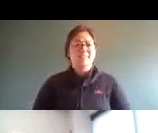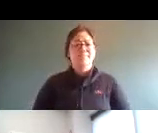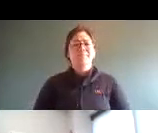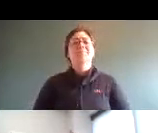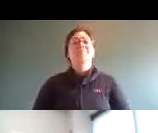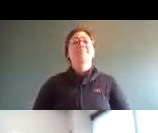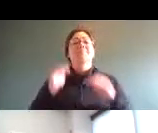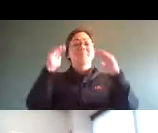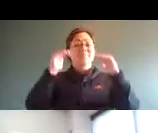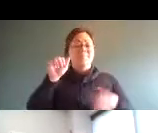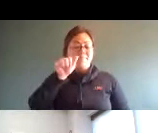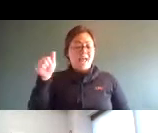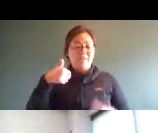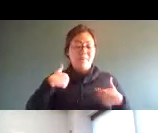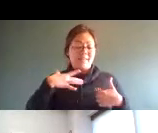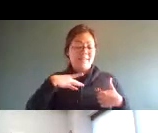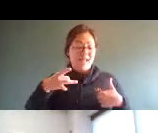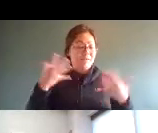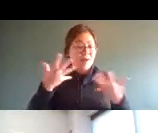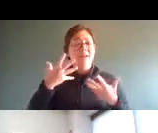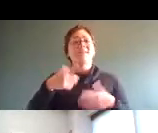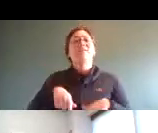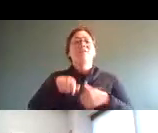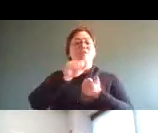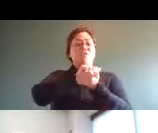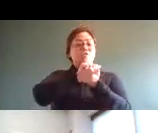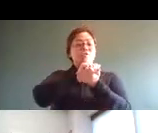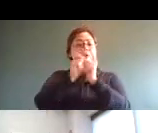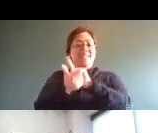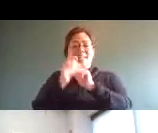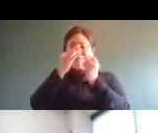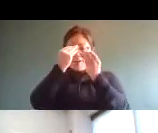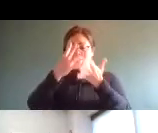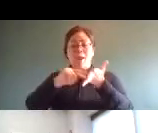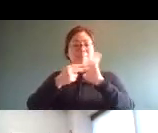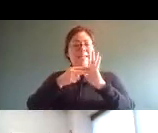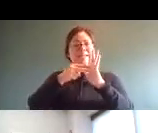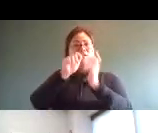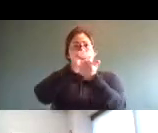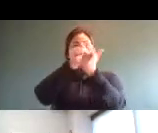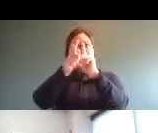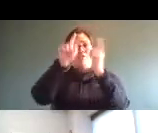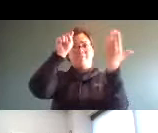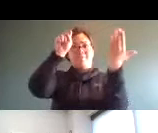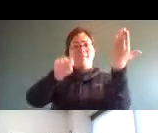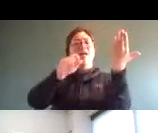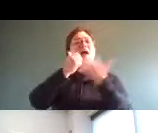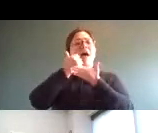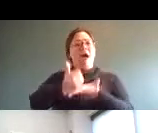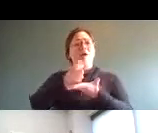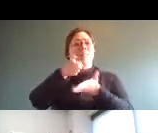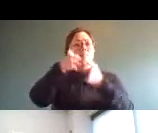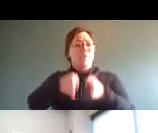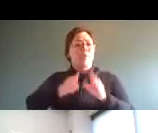Another thing that we like to do at Morales Group is translation of information so that they can clearly understand is